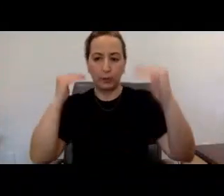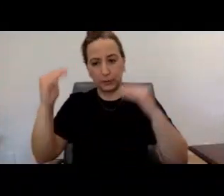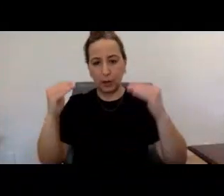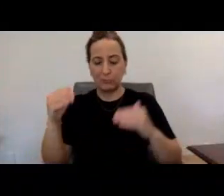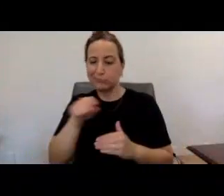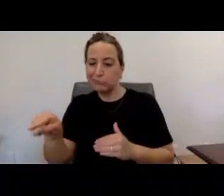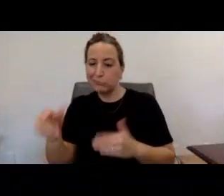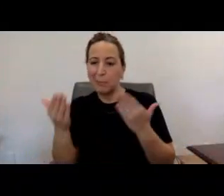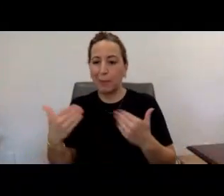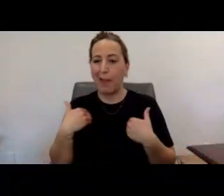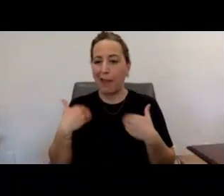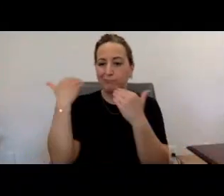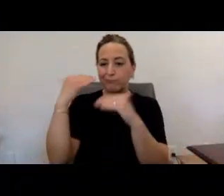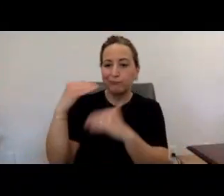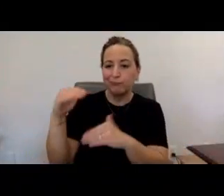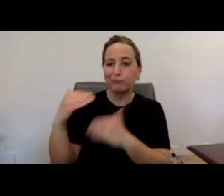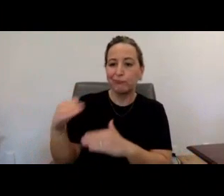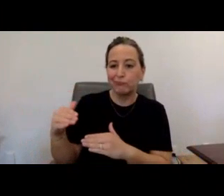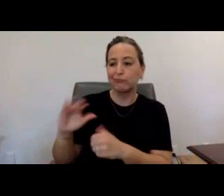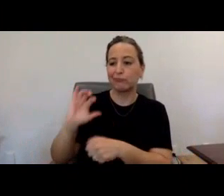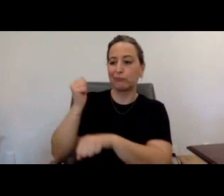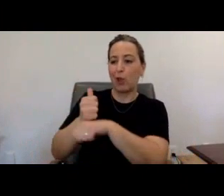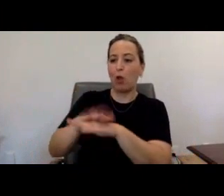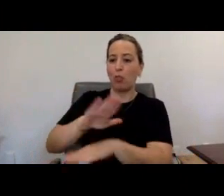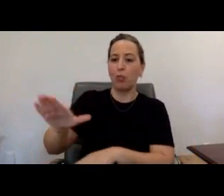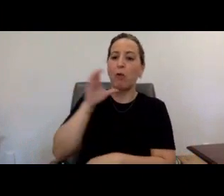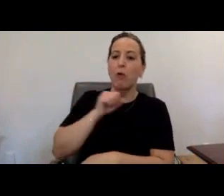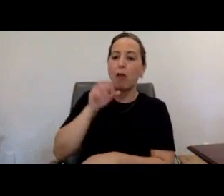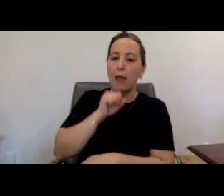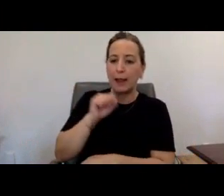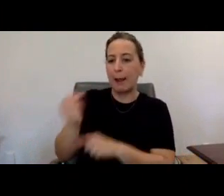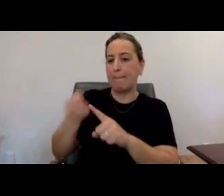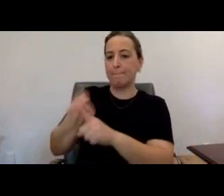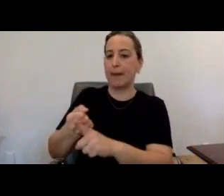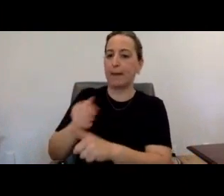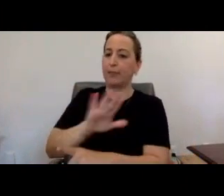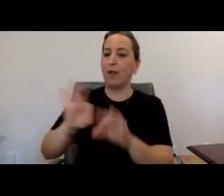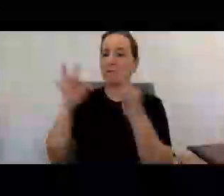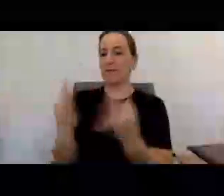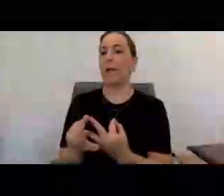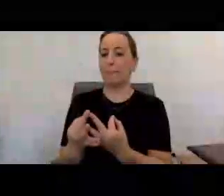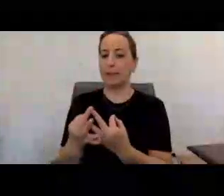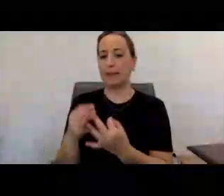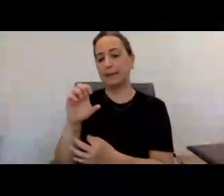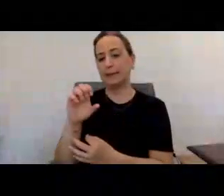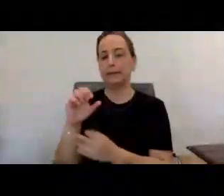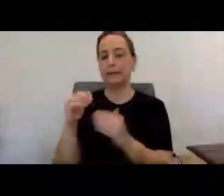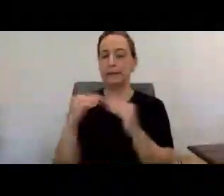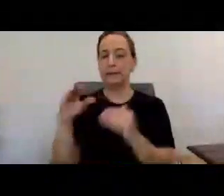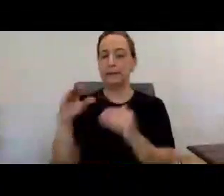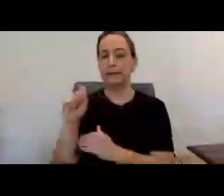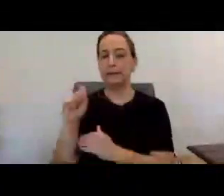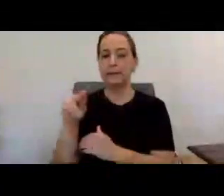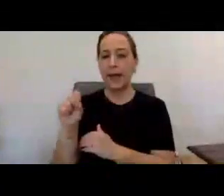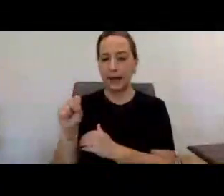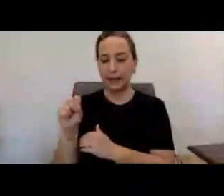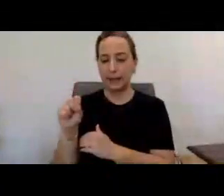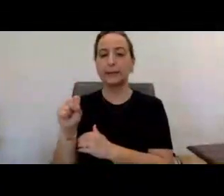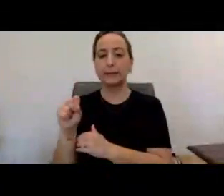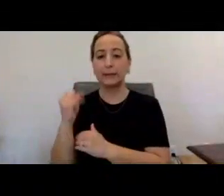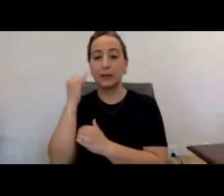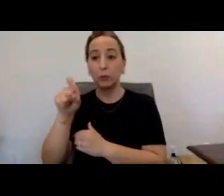restrictions on the basis of age, which can impact familial status, but they are exempted from that. If you are looking for